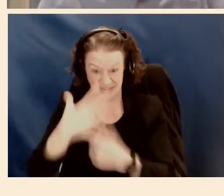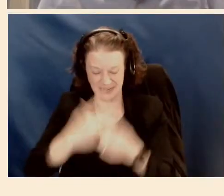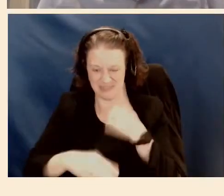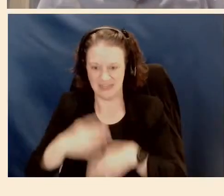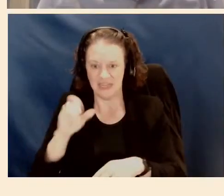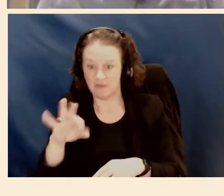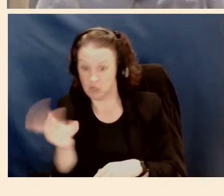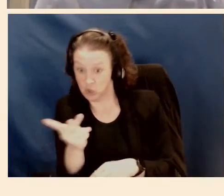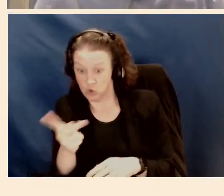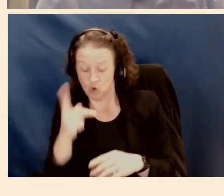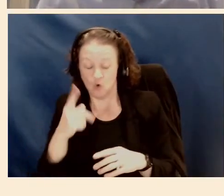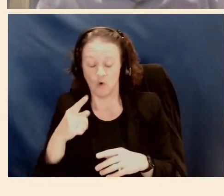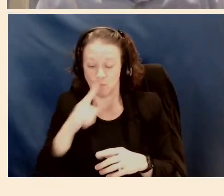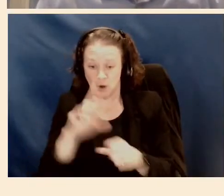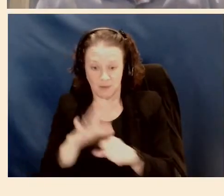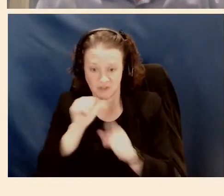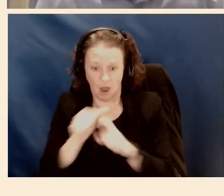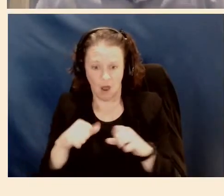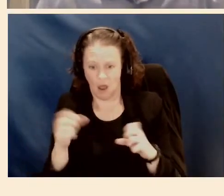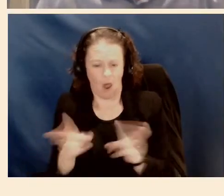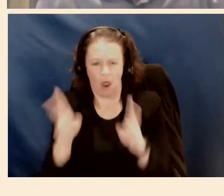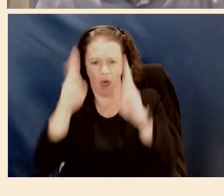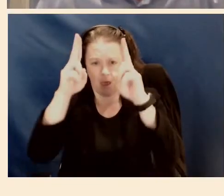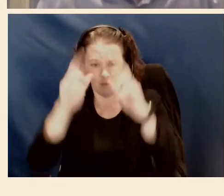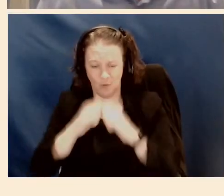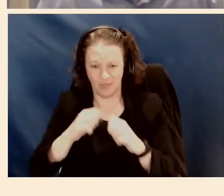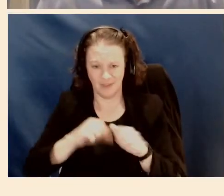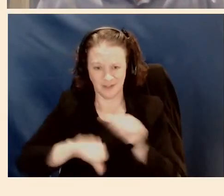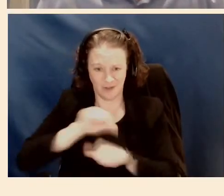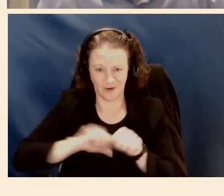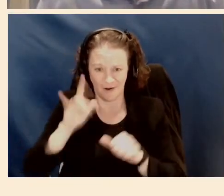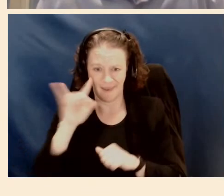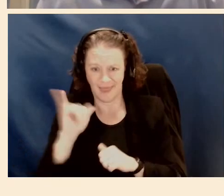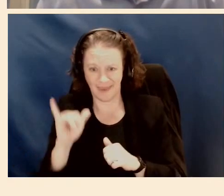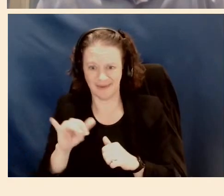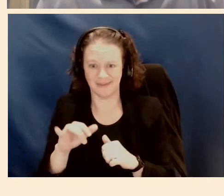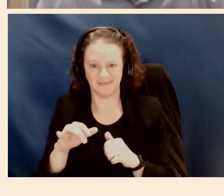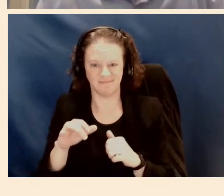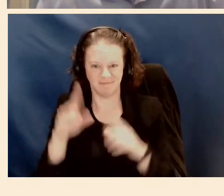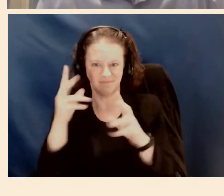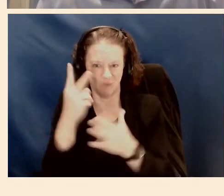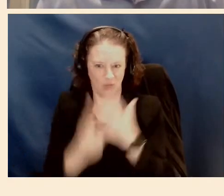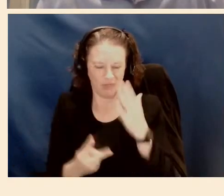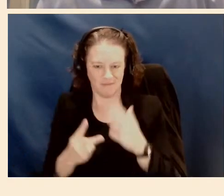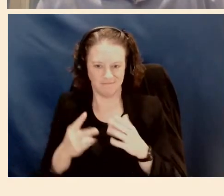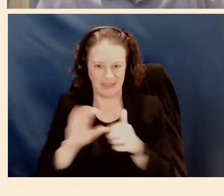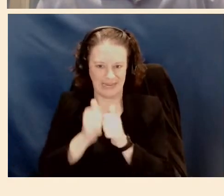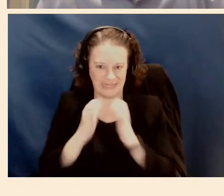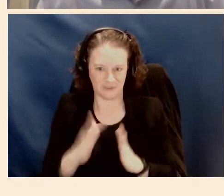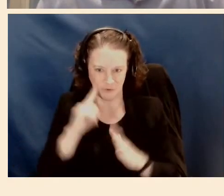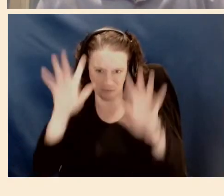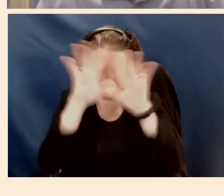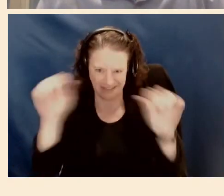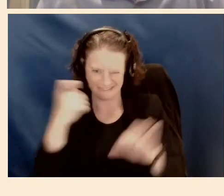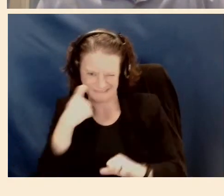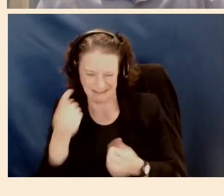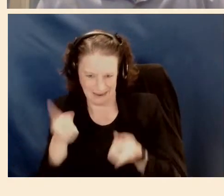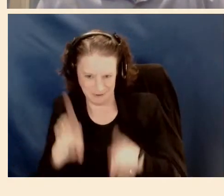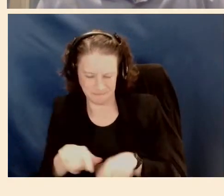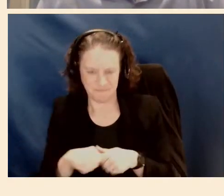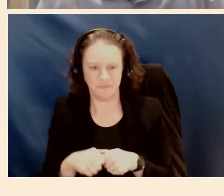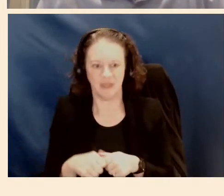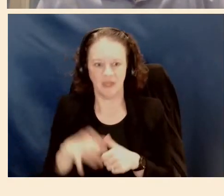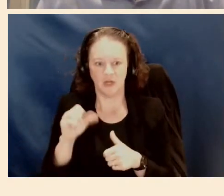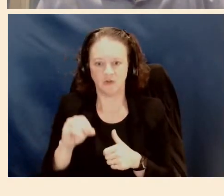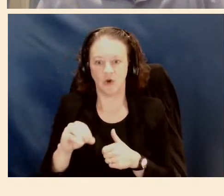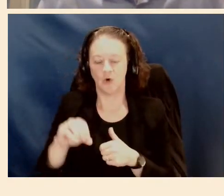right, we flipped a coin to determine who would give their opening remarks first. Senator Thatcher, congratulations, you won the coin toss, so you